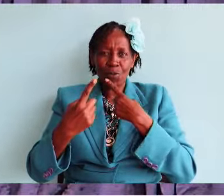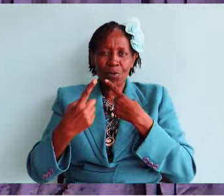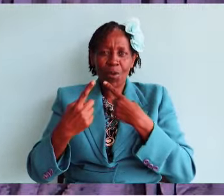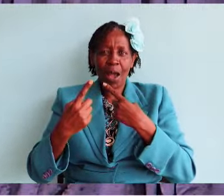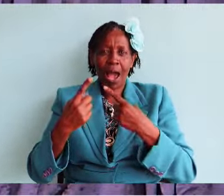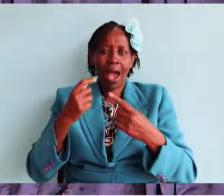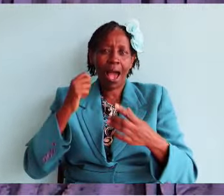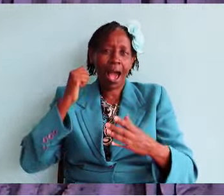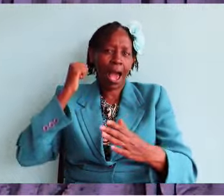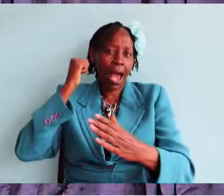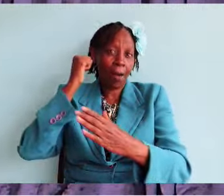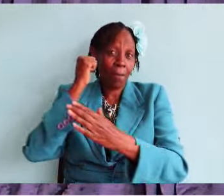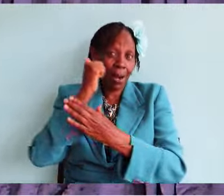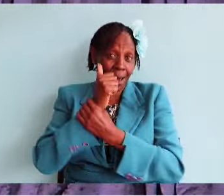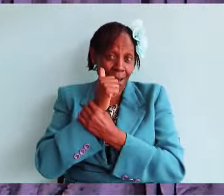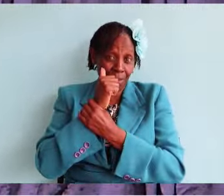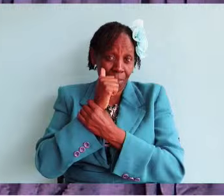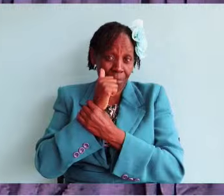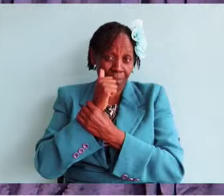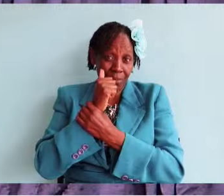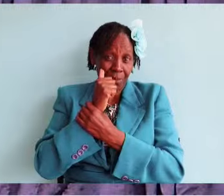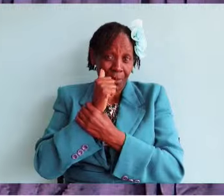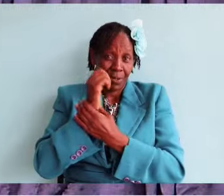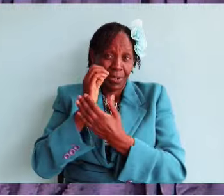1. But so,